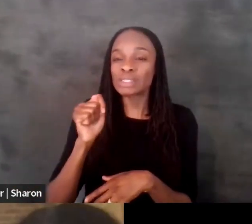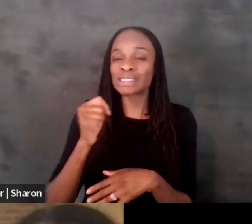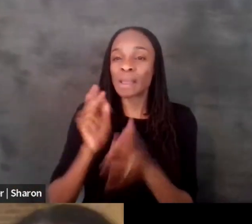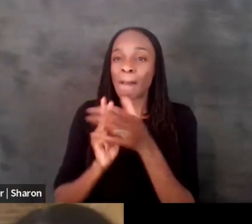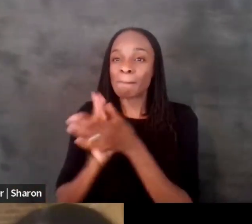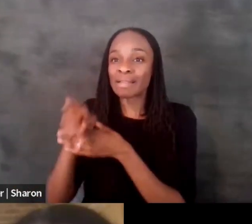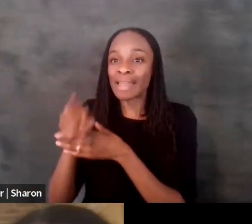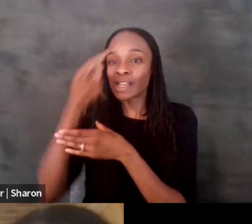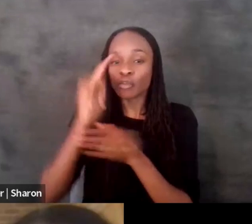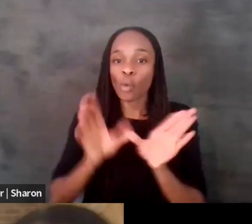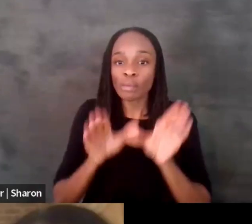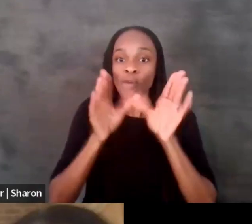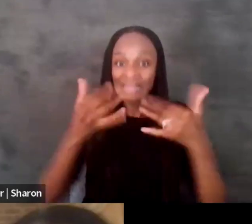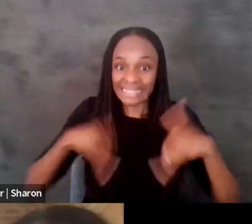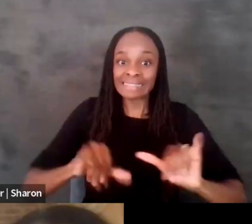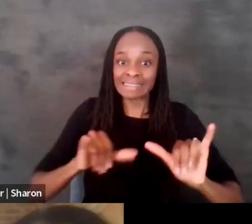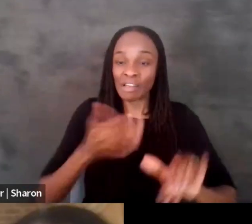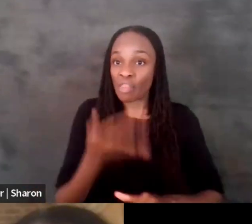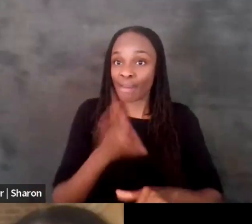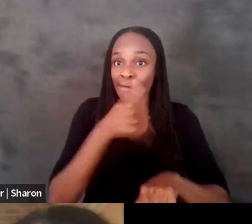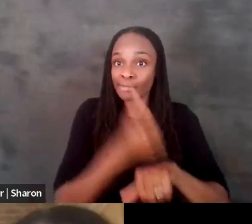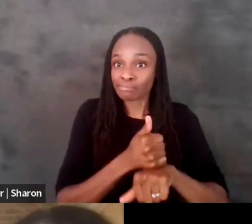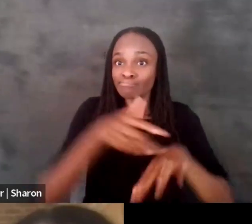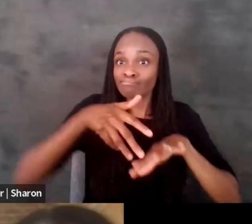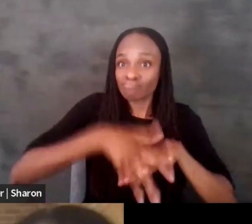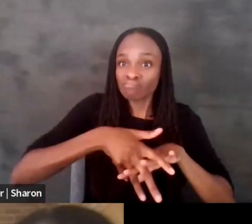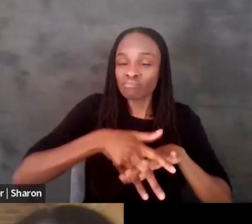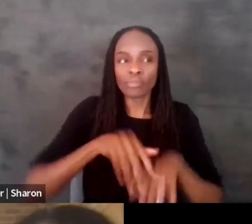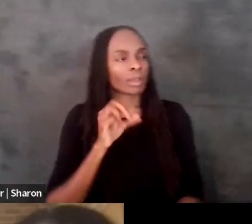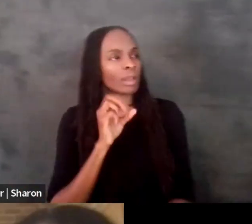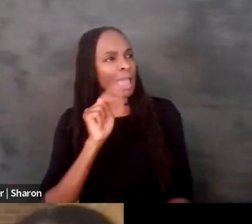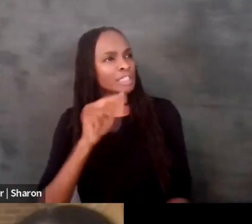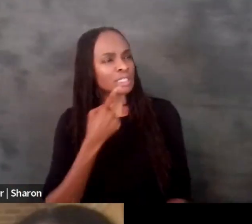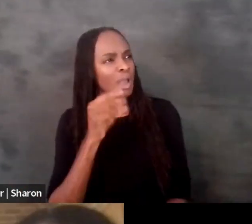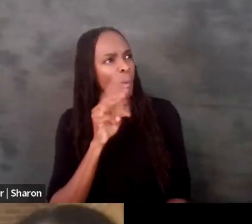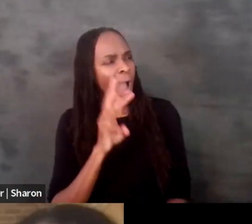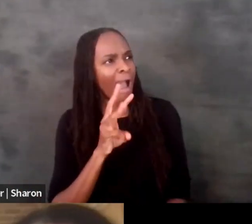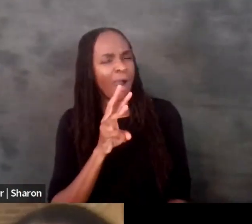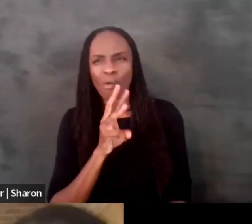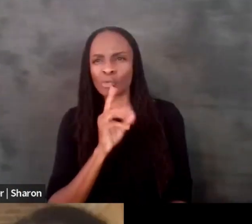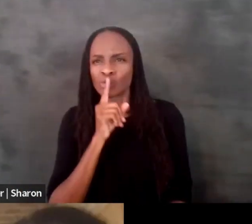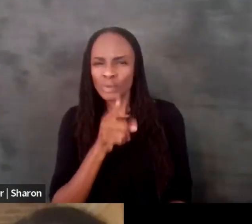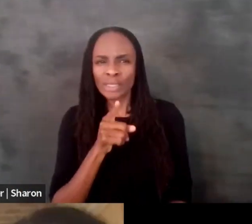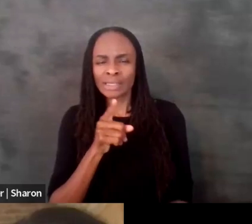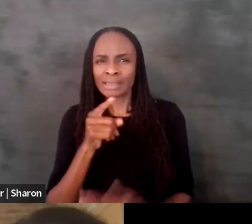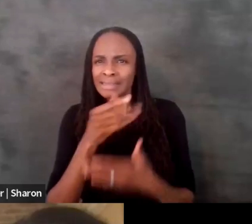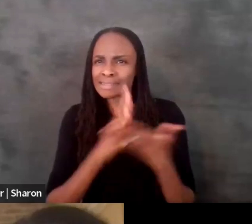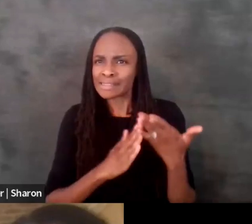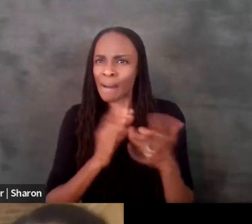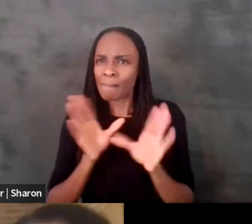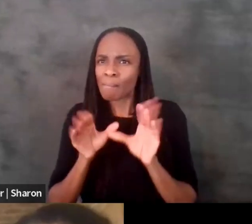small area. Right, right. Wow. It's incredible to learn that certain moths, like they only live a